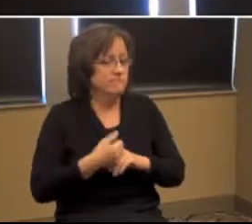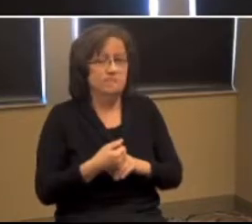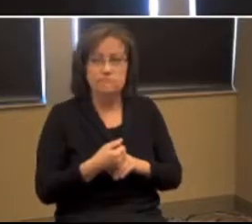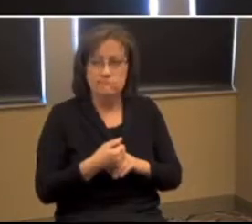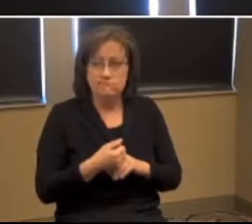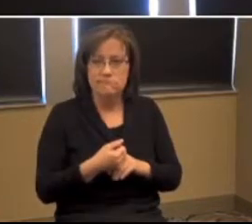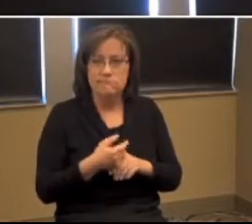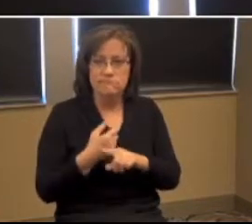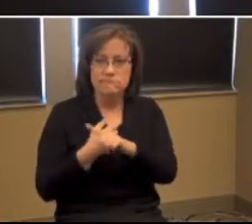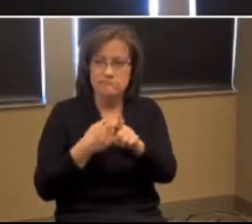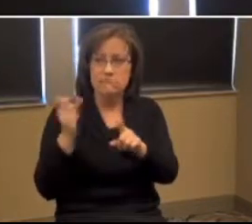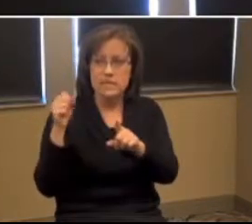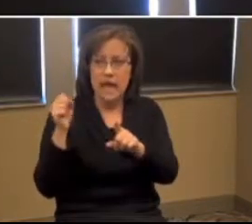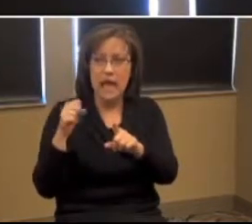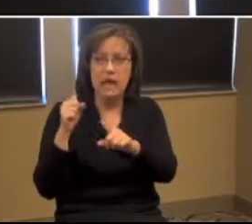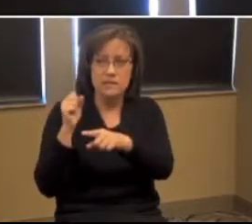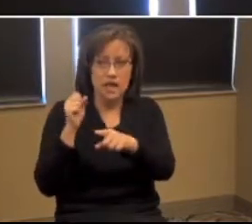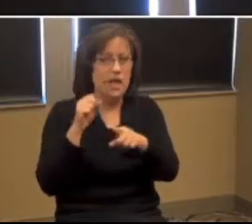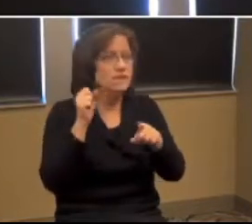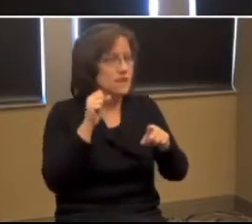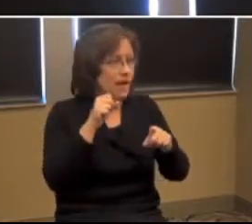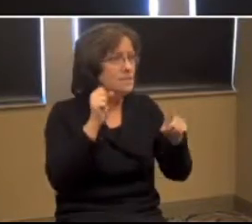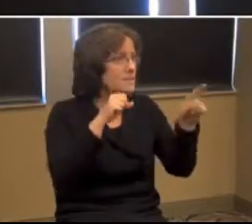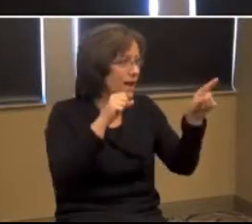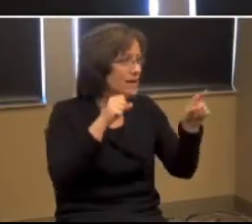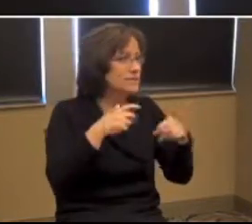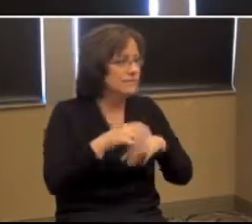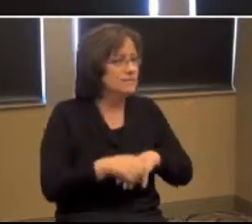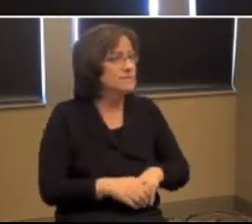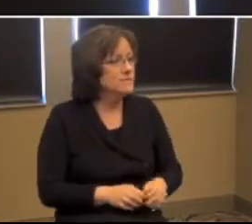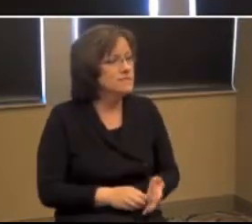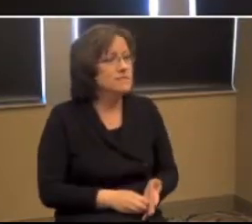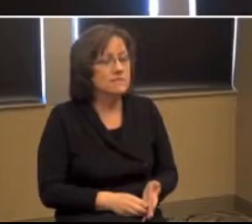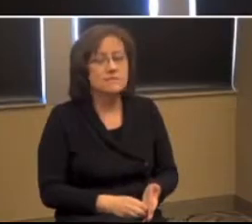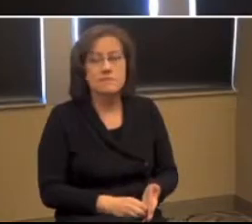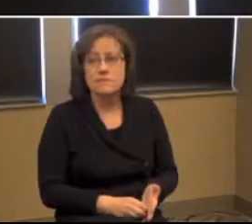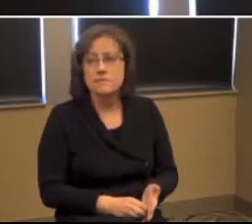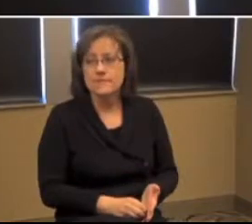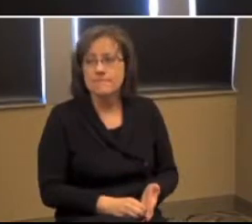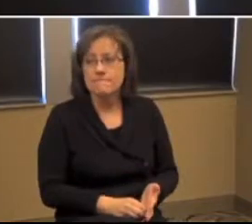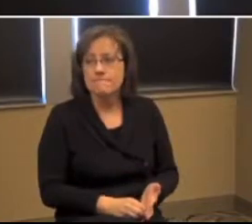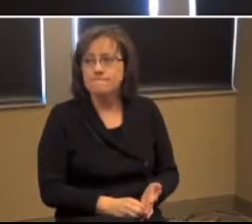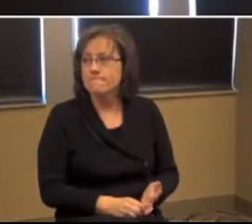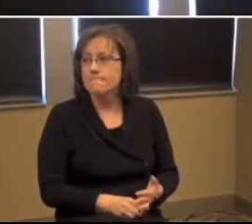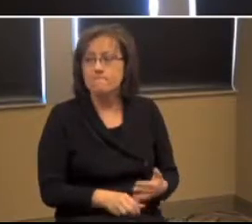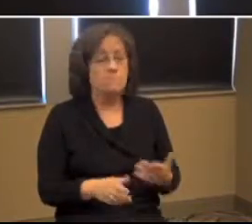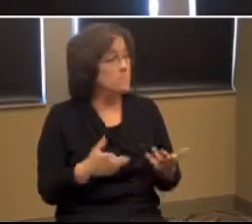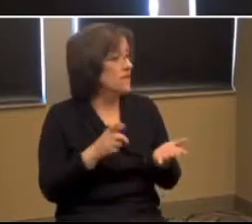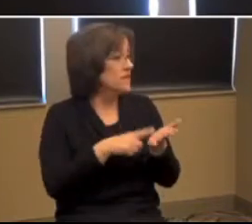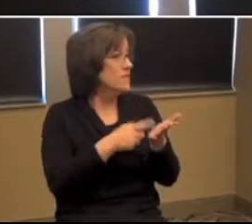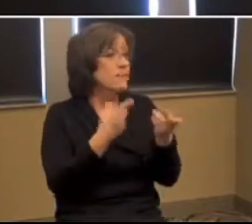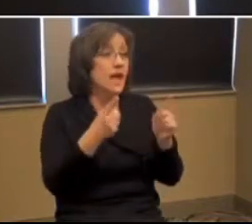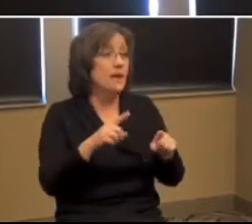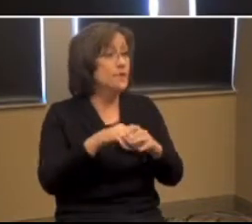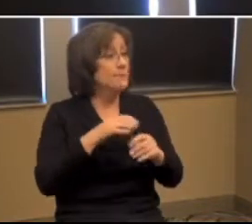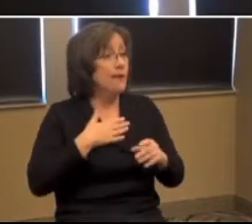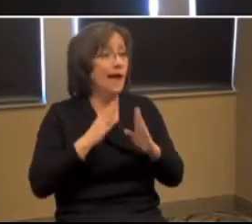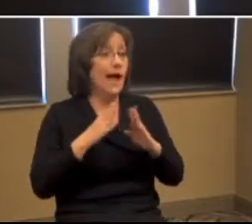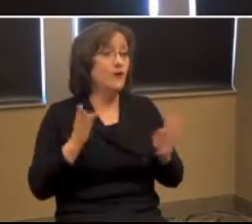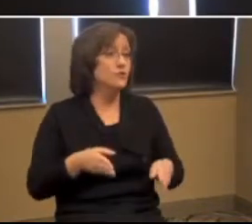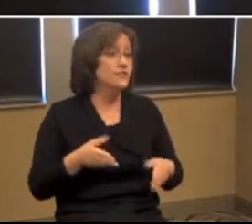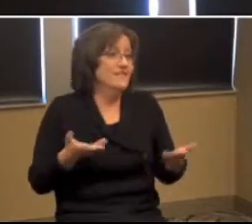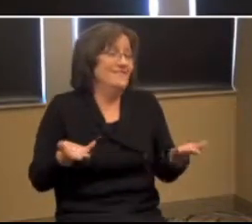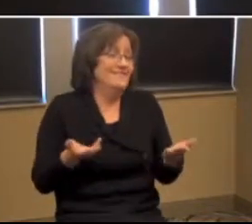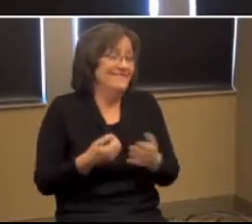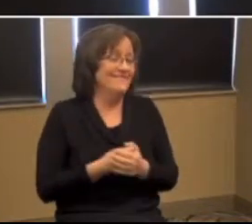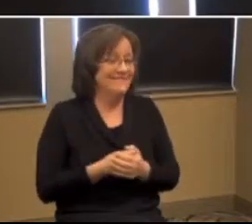A decent amount. Oh yeah? You see it? I have that problem in my own house at times. So